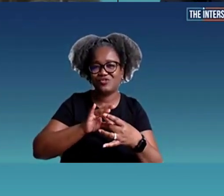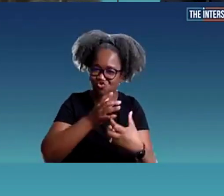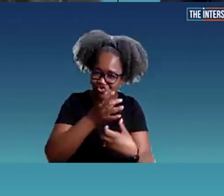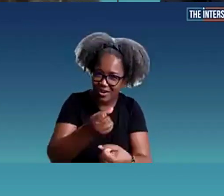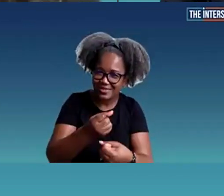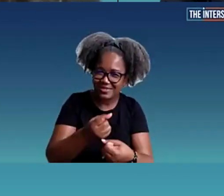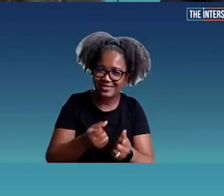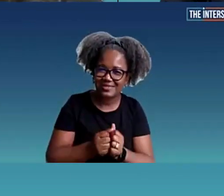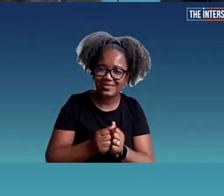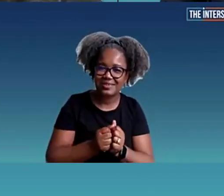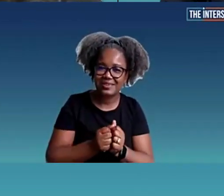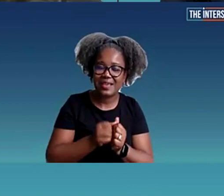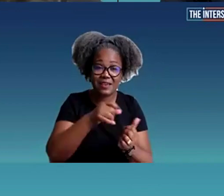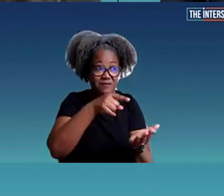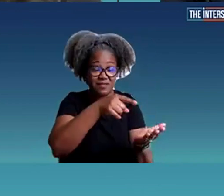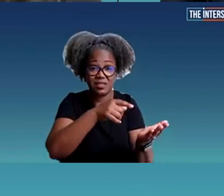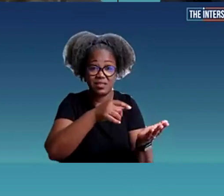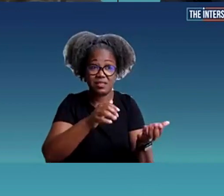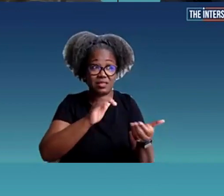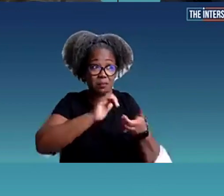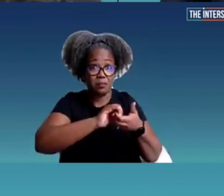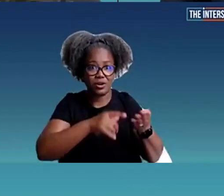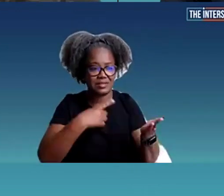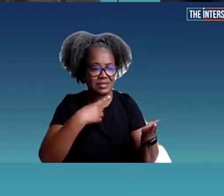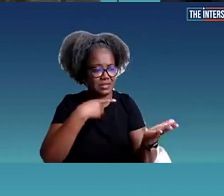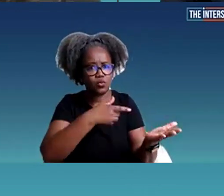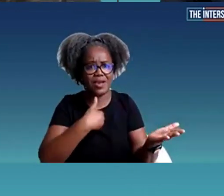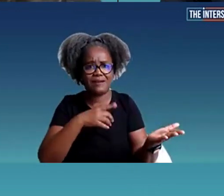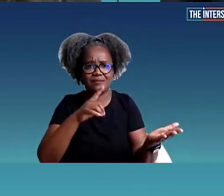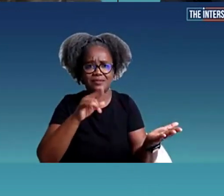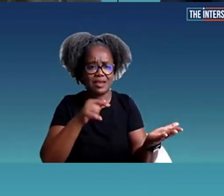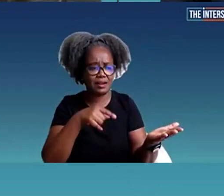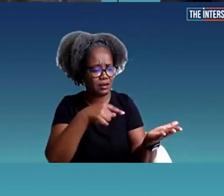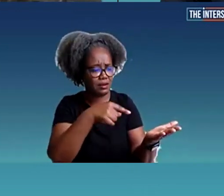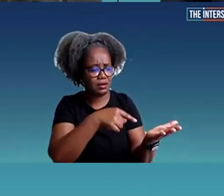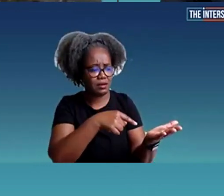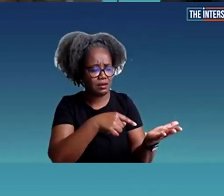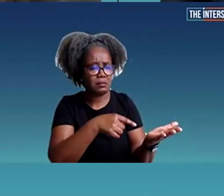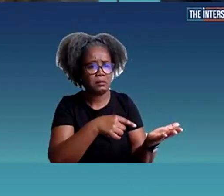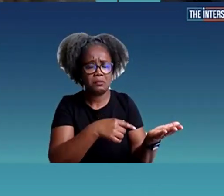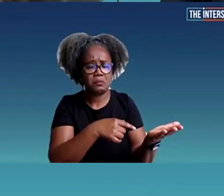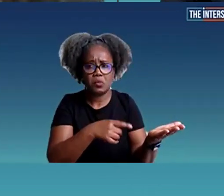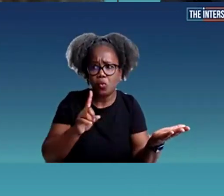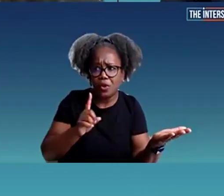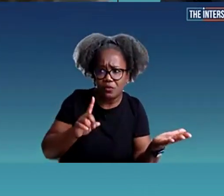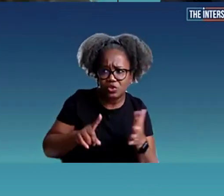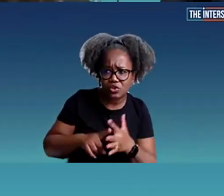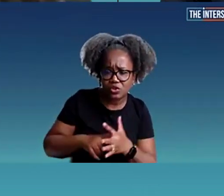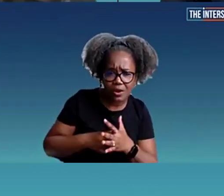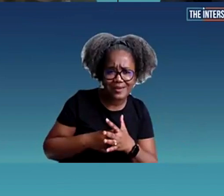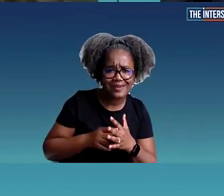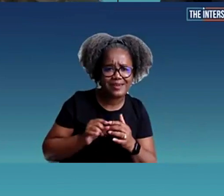by race, where would we start? That's a good question. I think